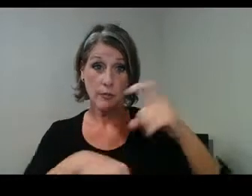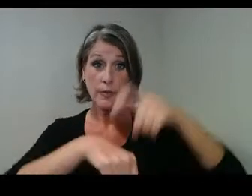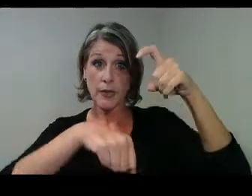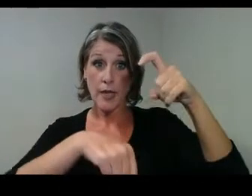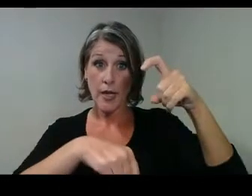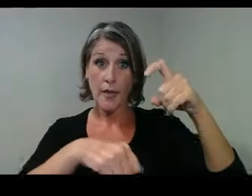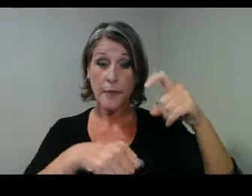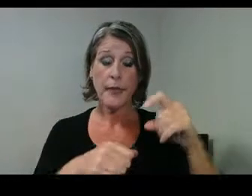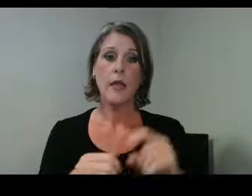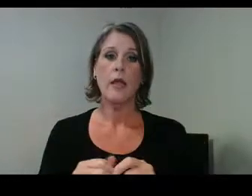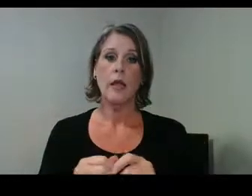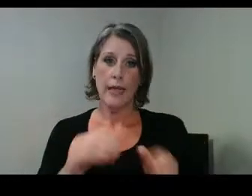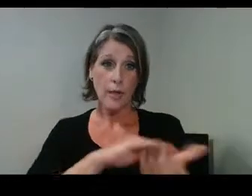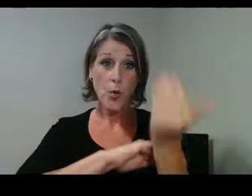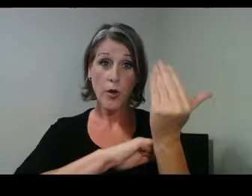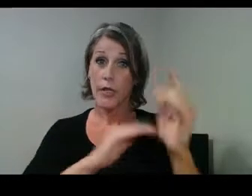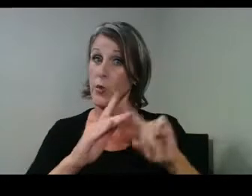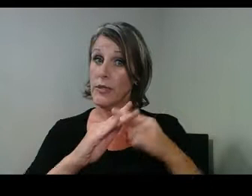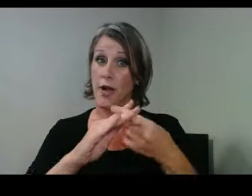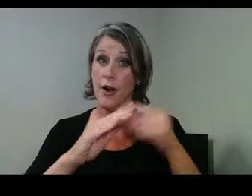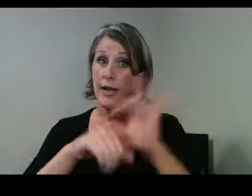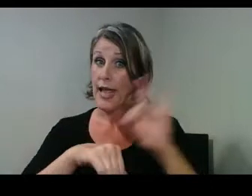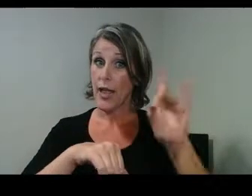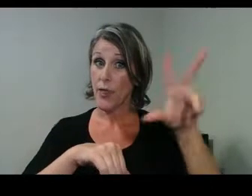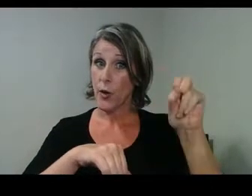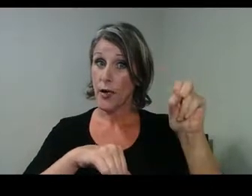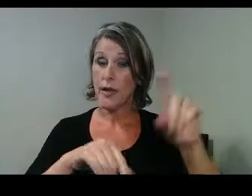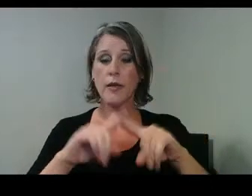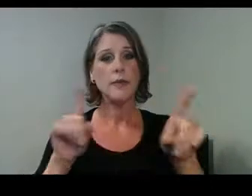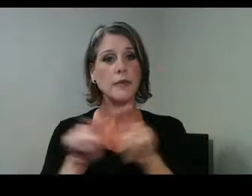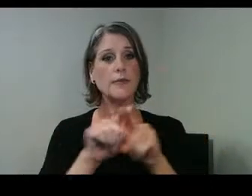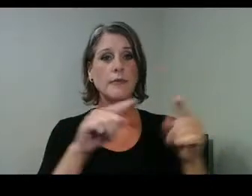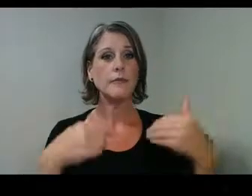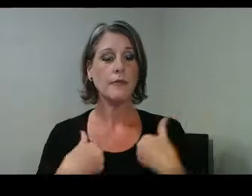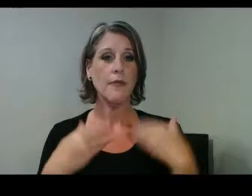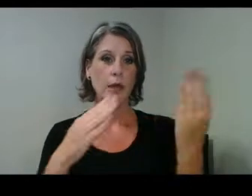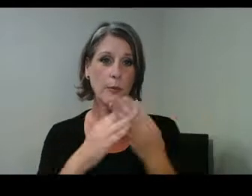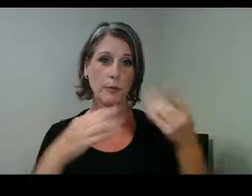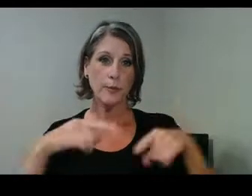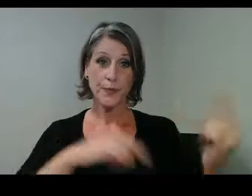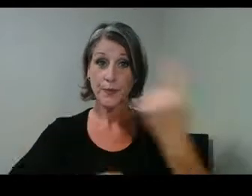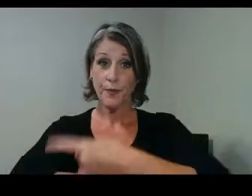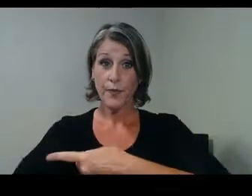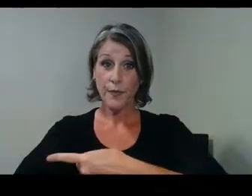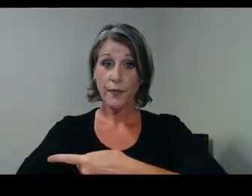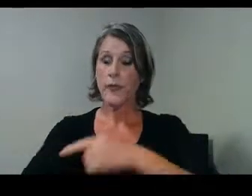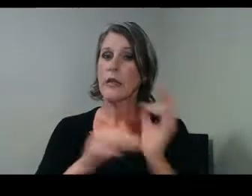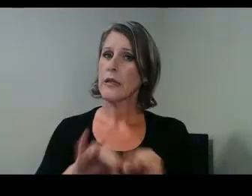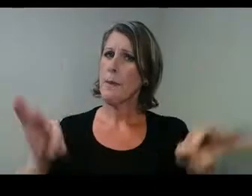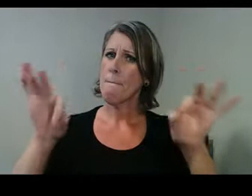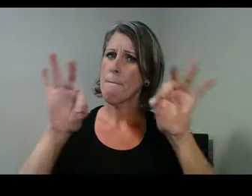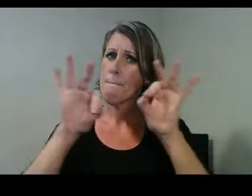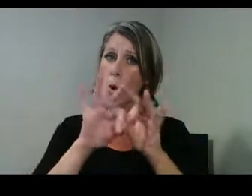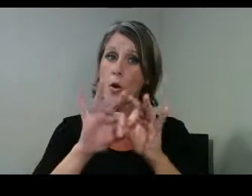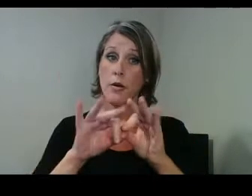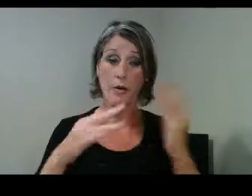the morning, we start right at 8:30, but we have a few breaks during the day that it is imperative that